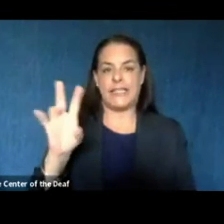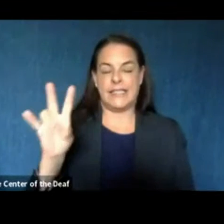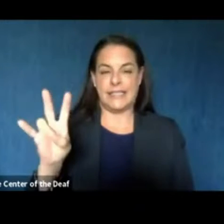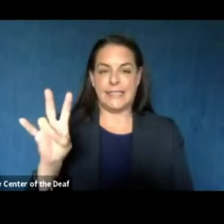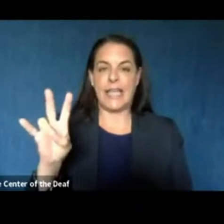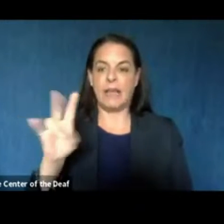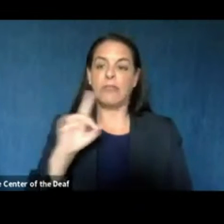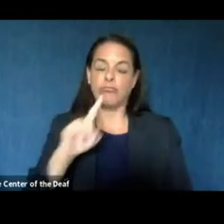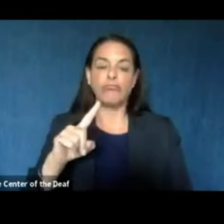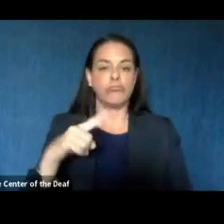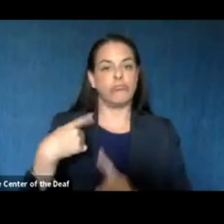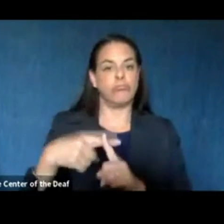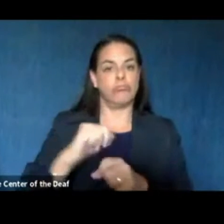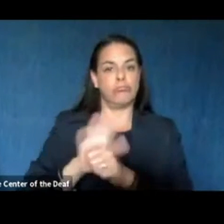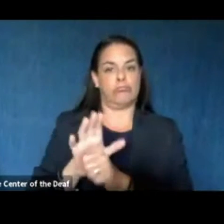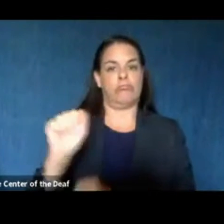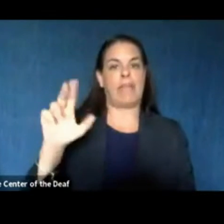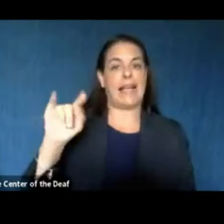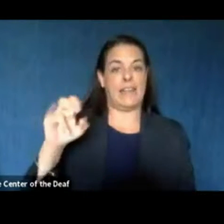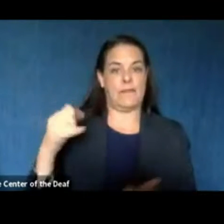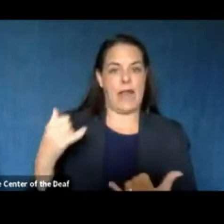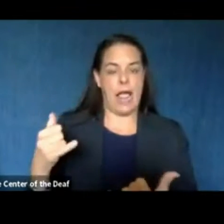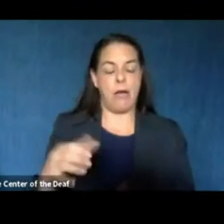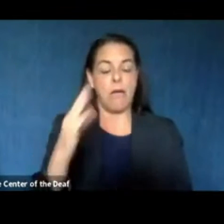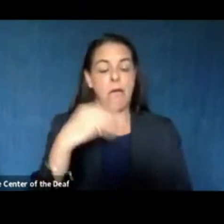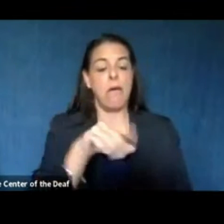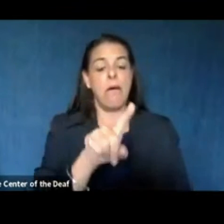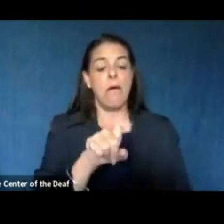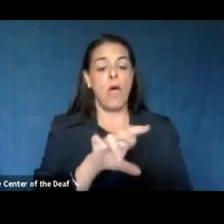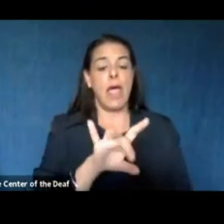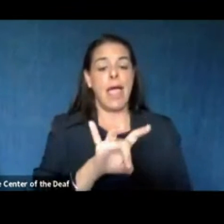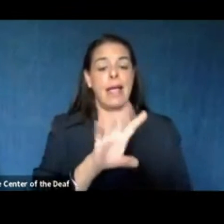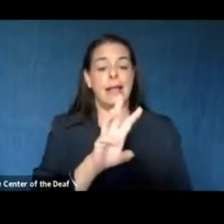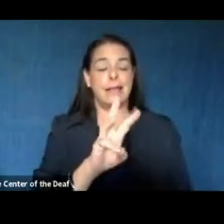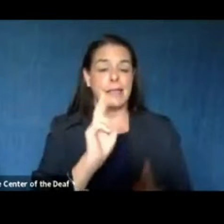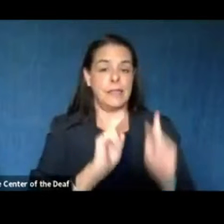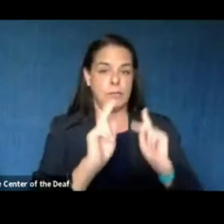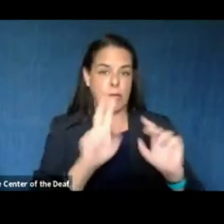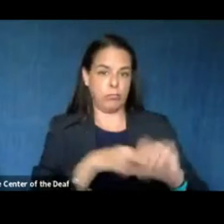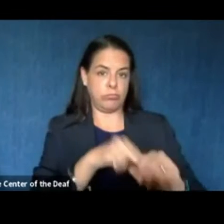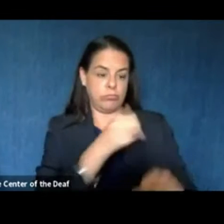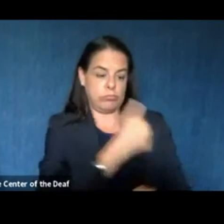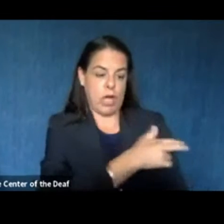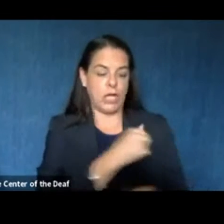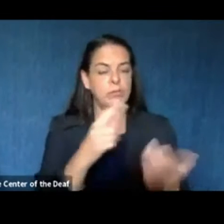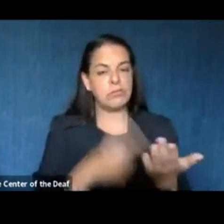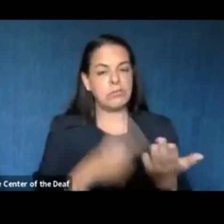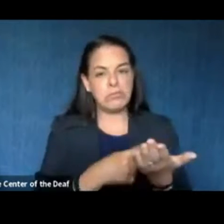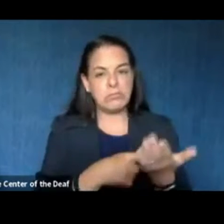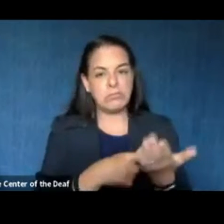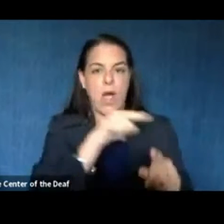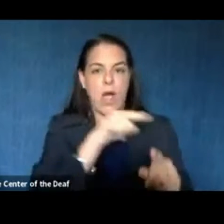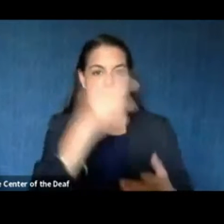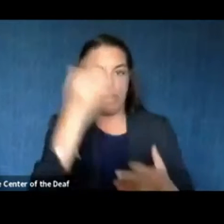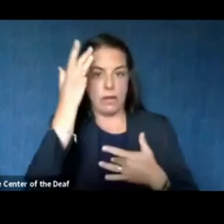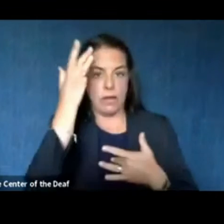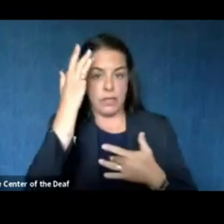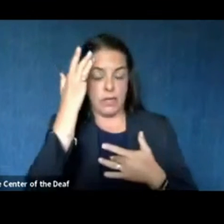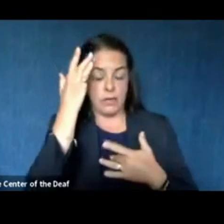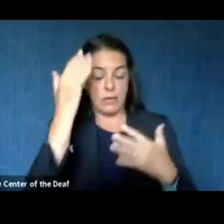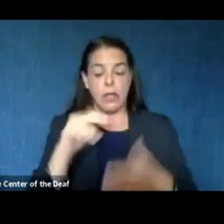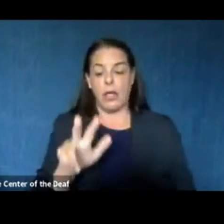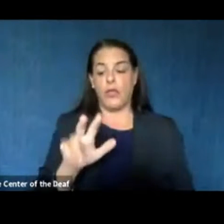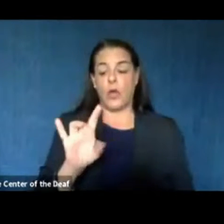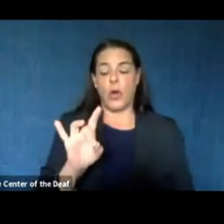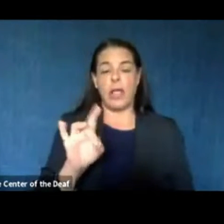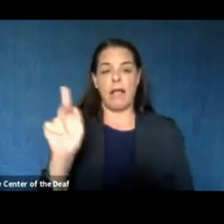1,967 active cases. 186 individuals have been hospitalized at some point in their illness, and 38 Knox